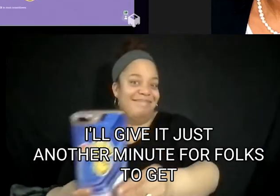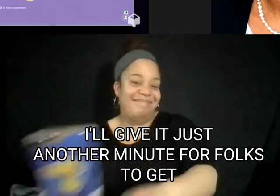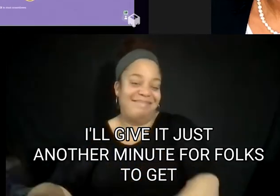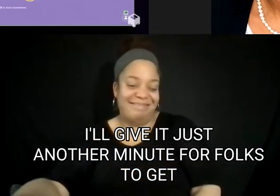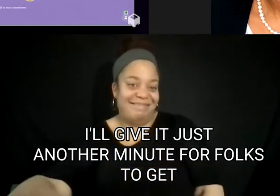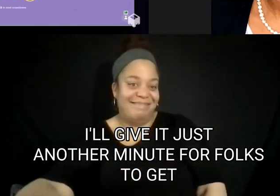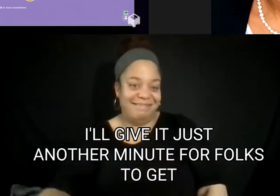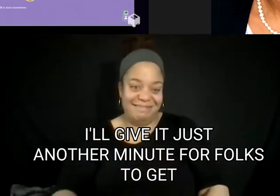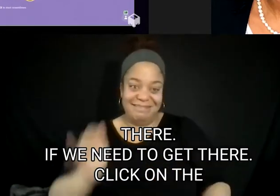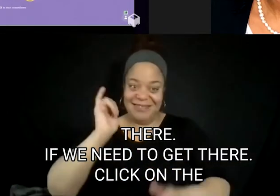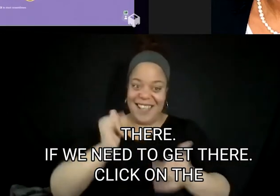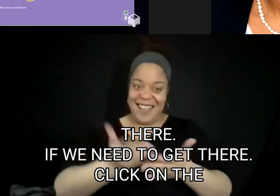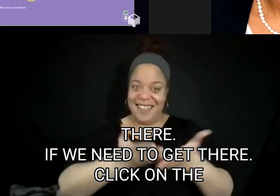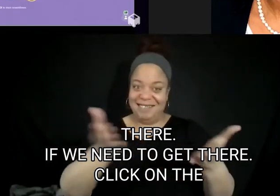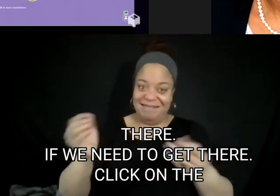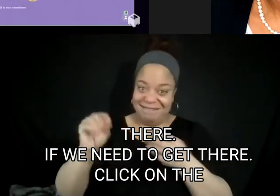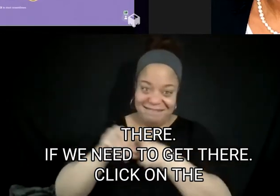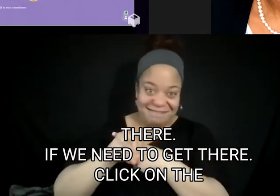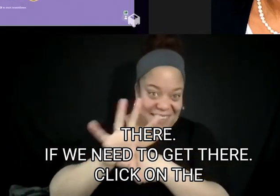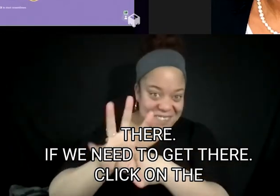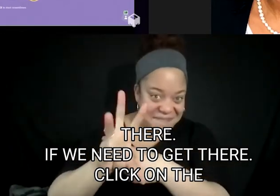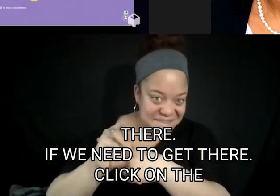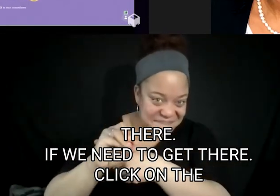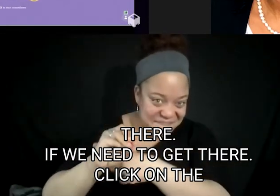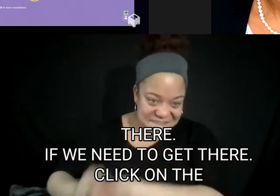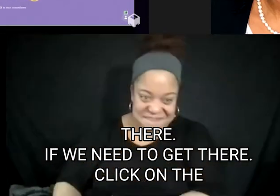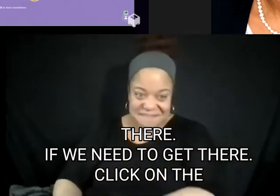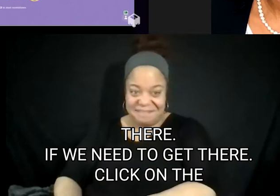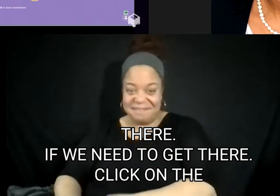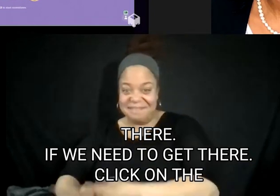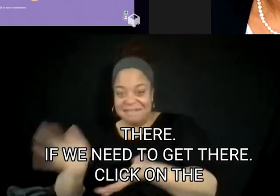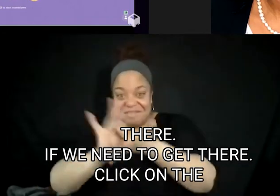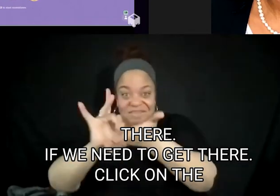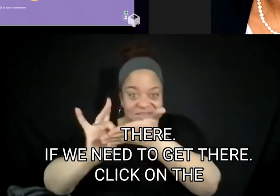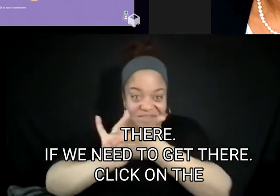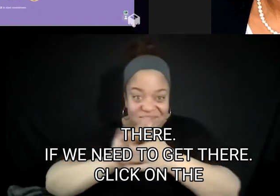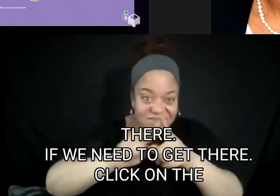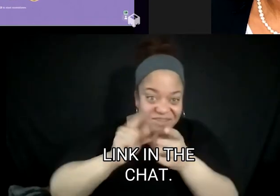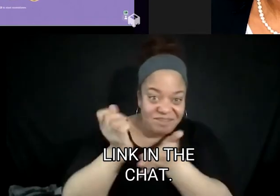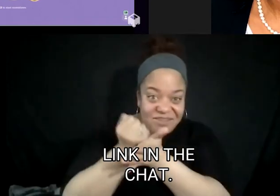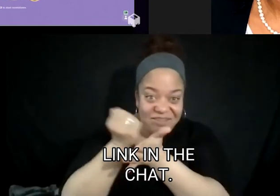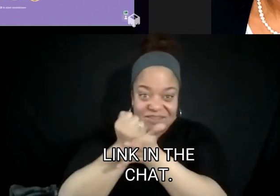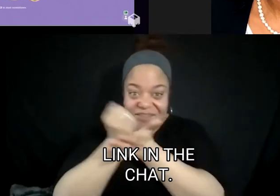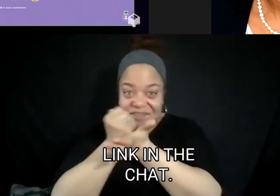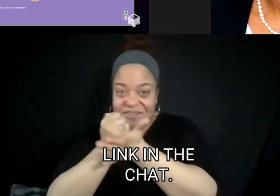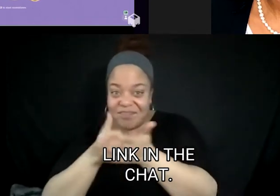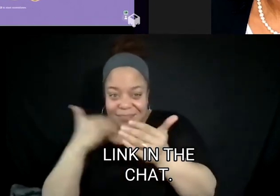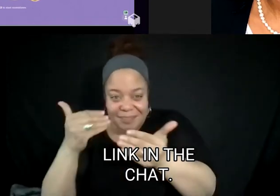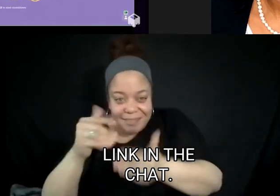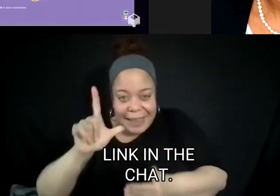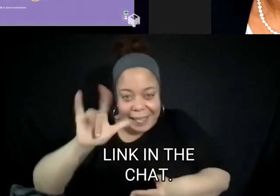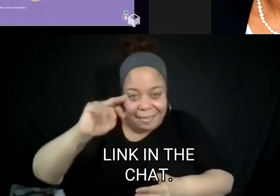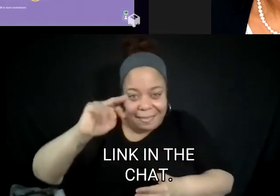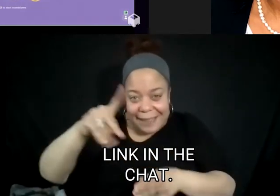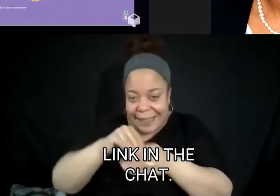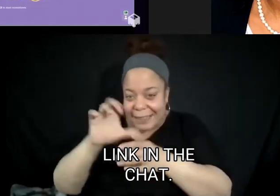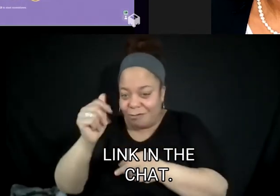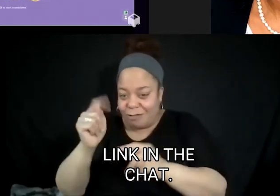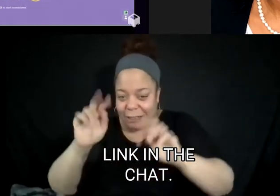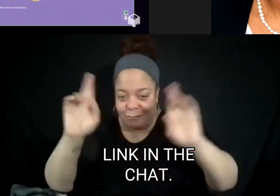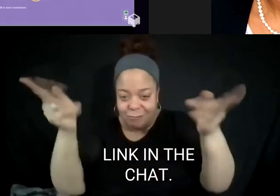chat. Awesome. Just give it another minute before I count down the question.